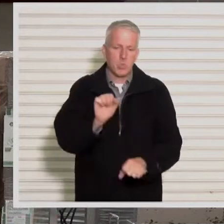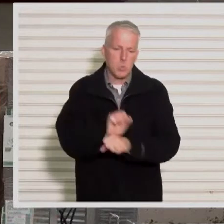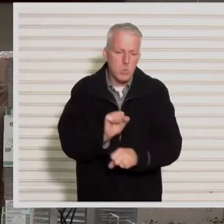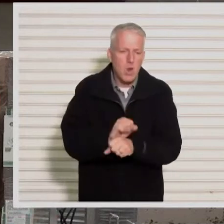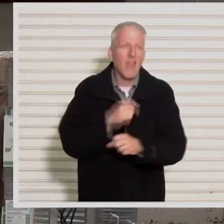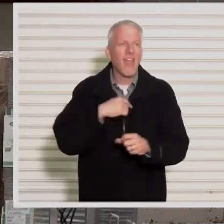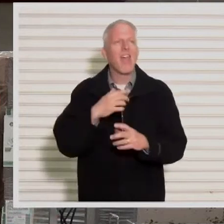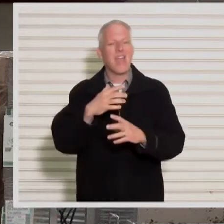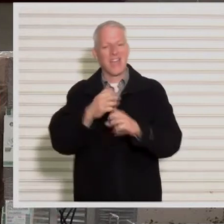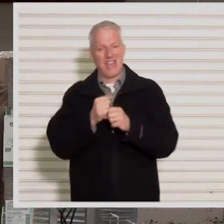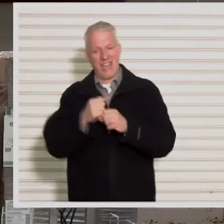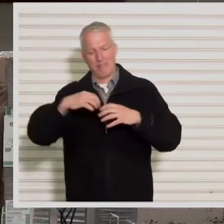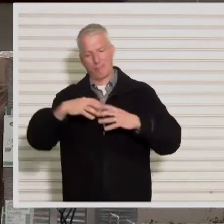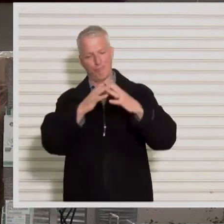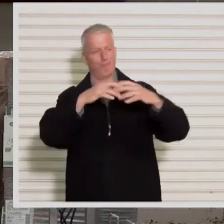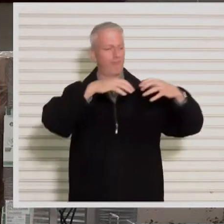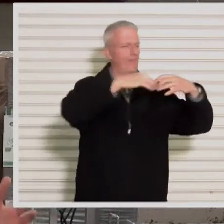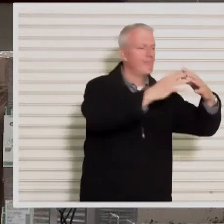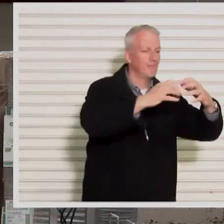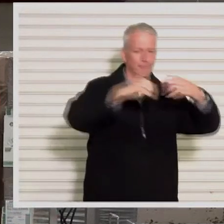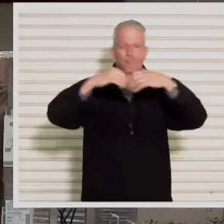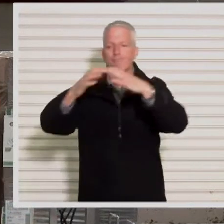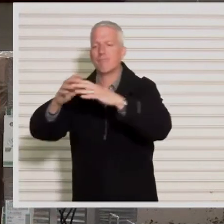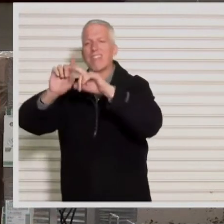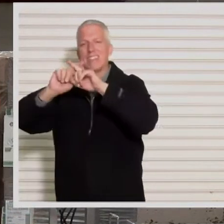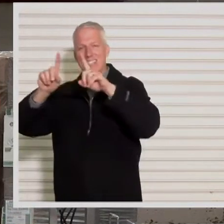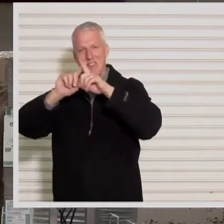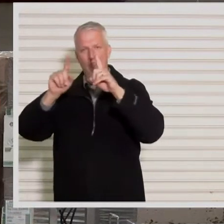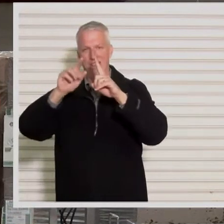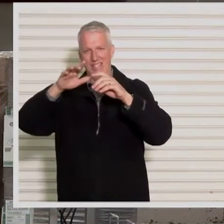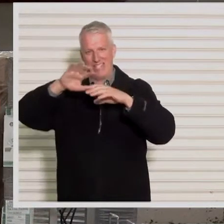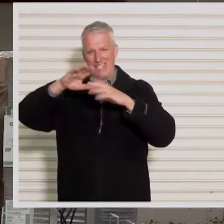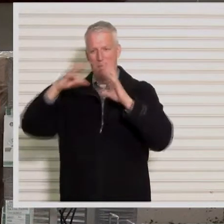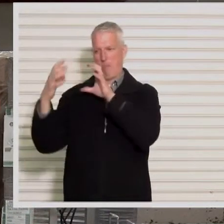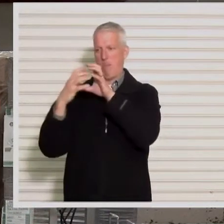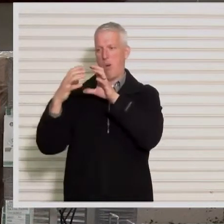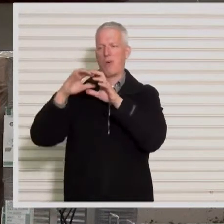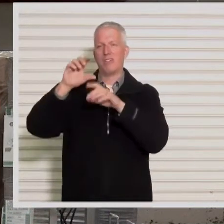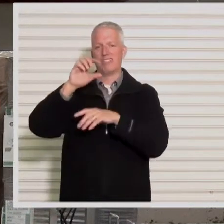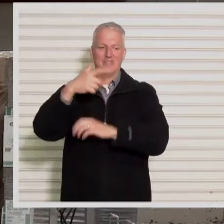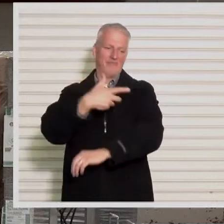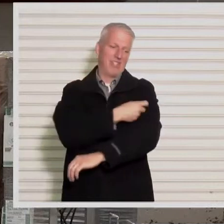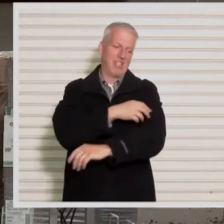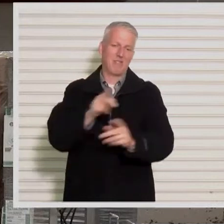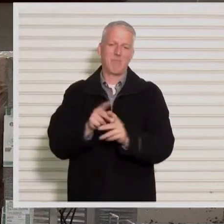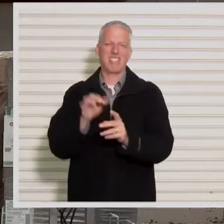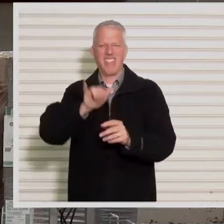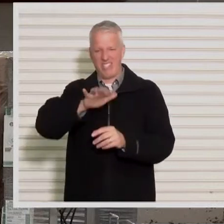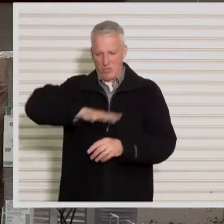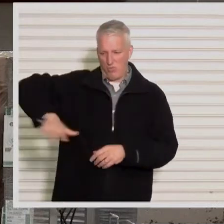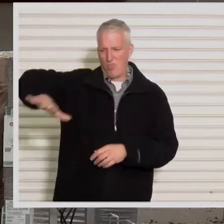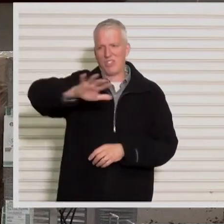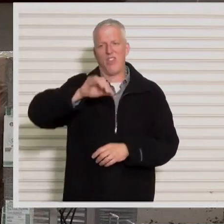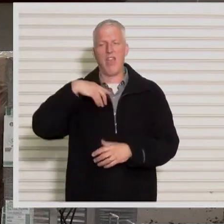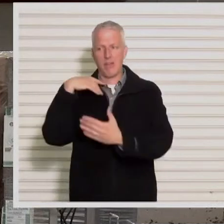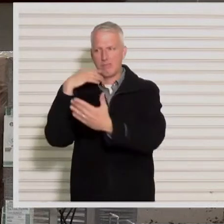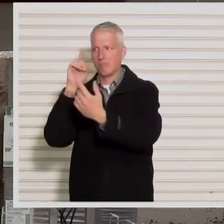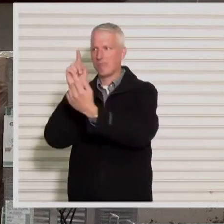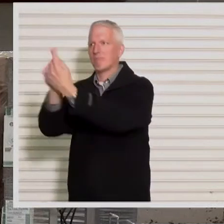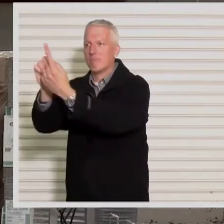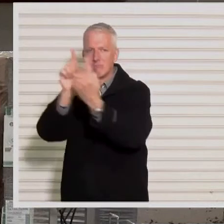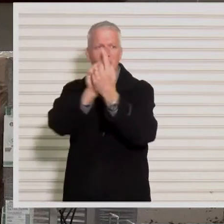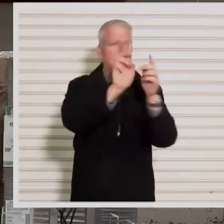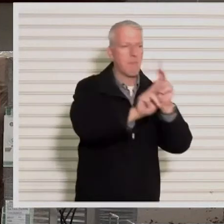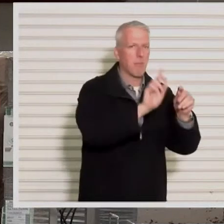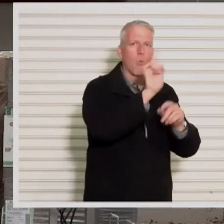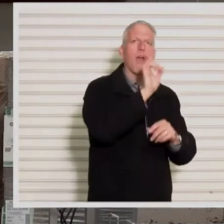facilities like this, pop-up sites, all throughout this region, and administered where people are,